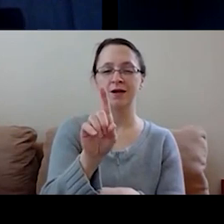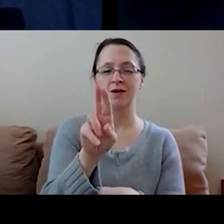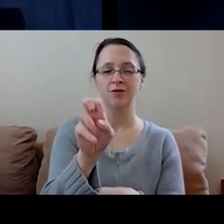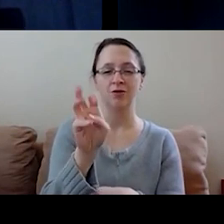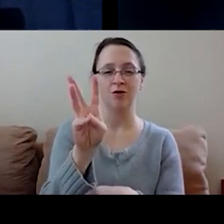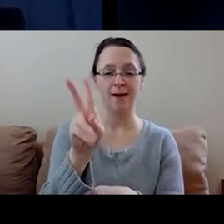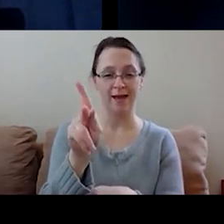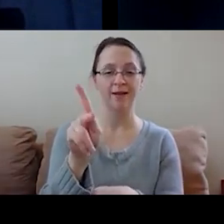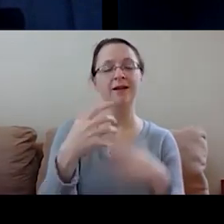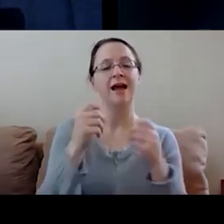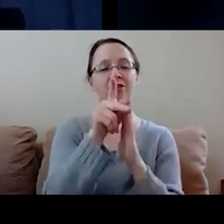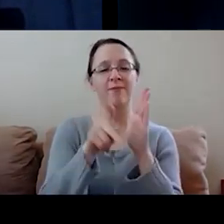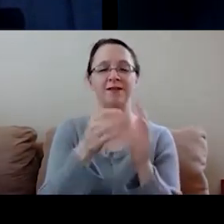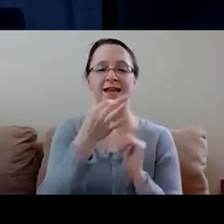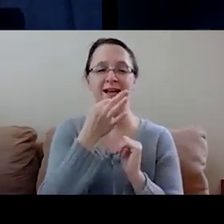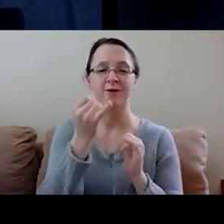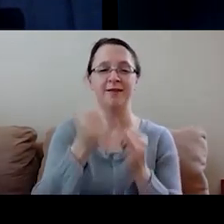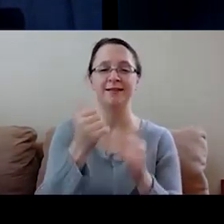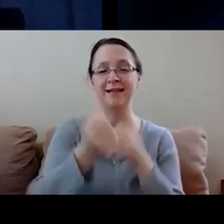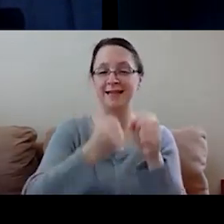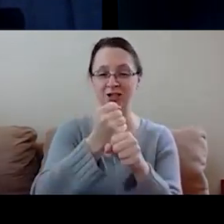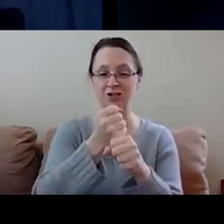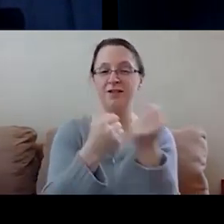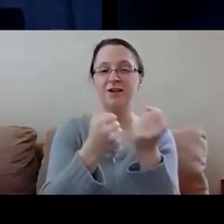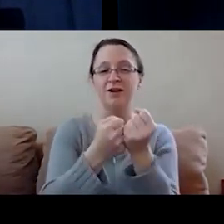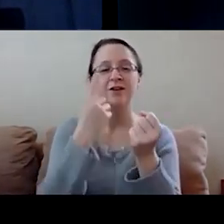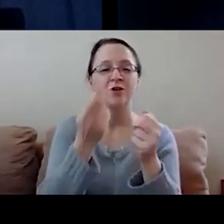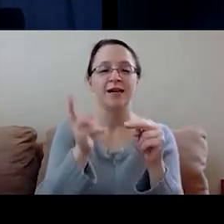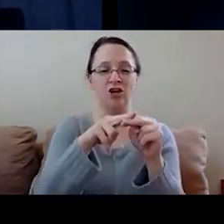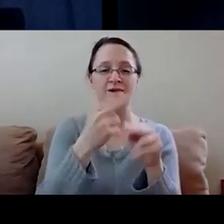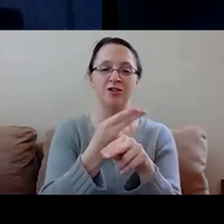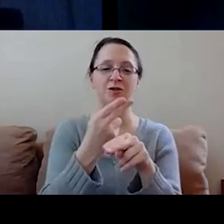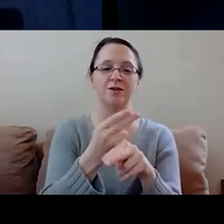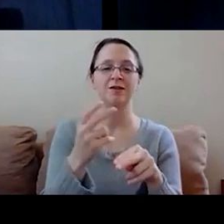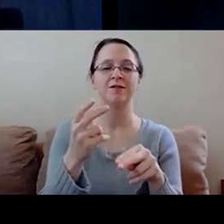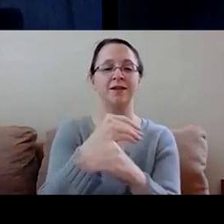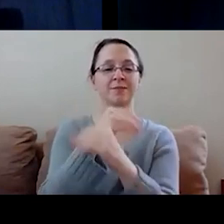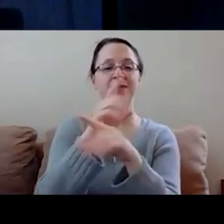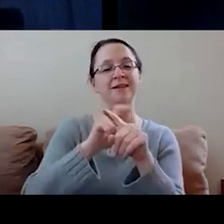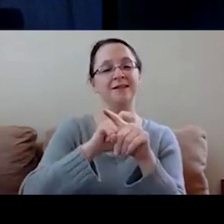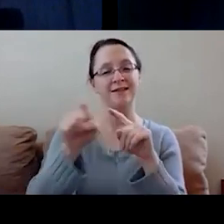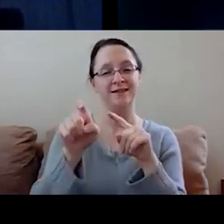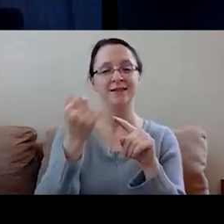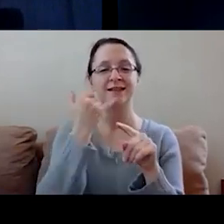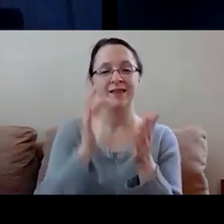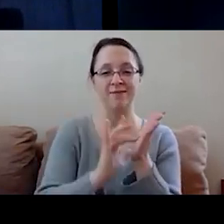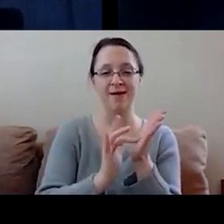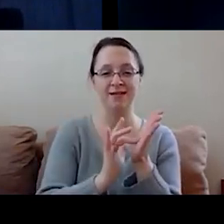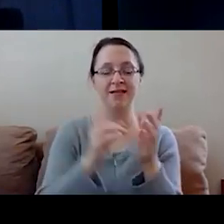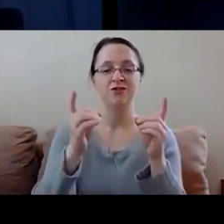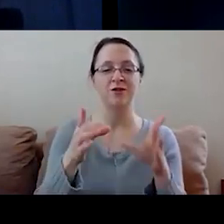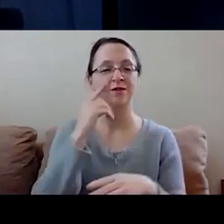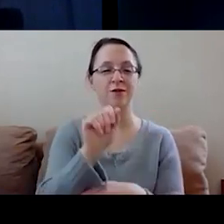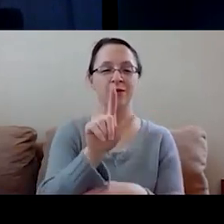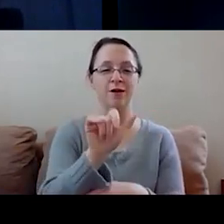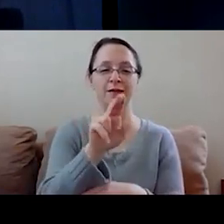policy expert who for the last decade has been advocating for increasing use of telemedicine, and she's the executive director for the Alliance for